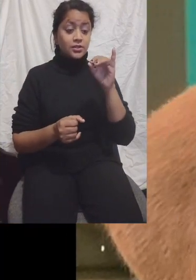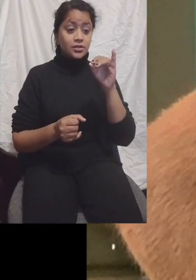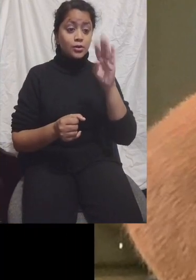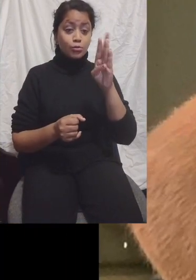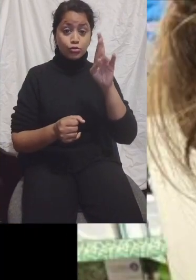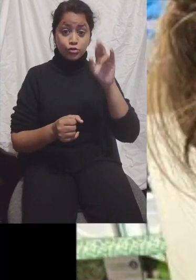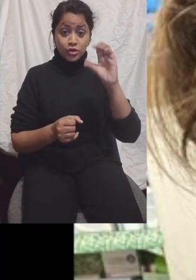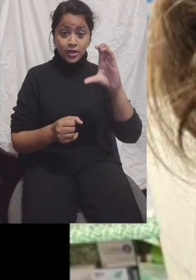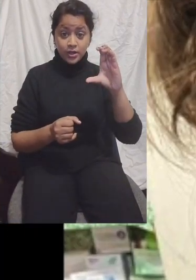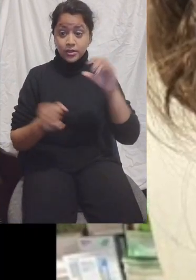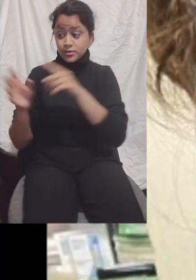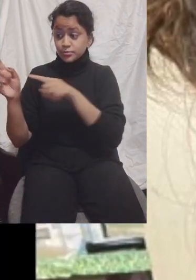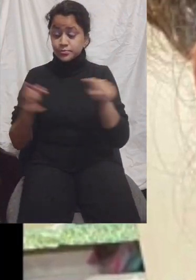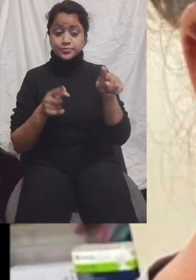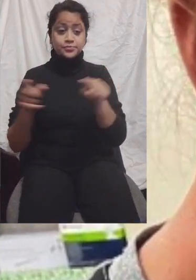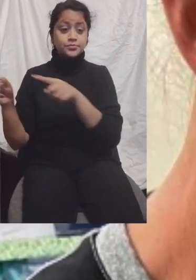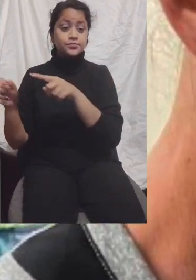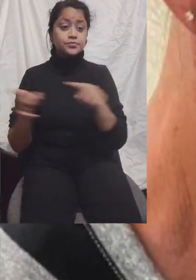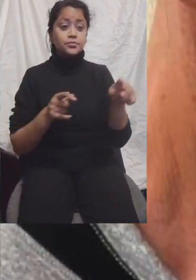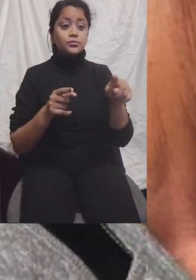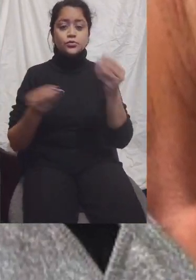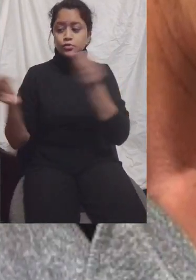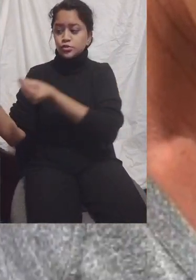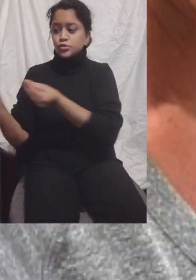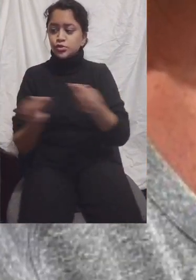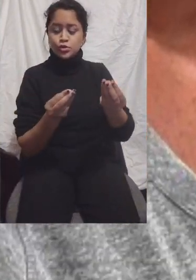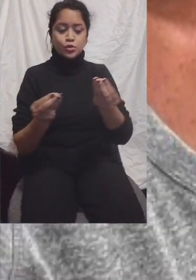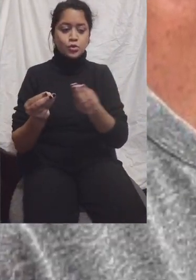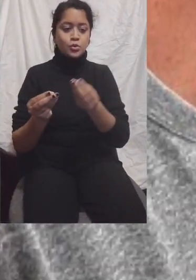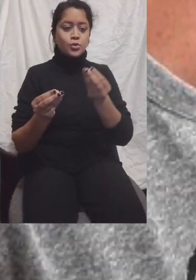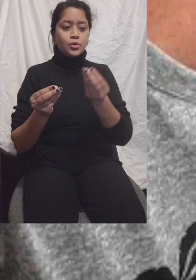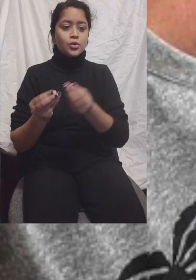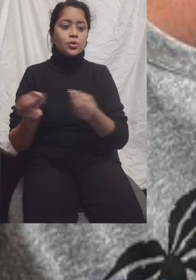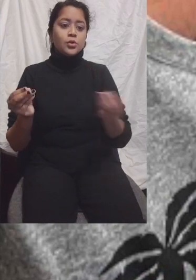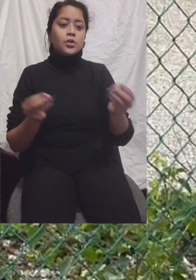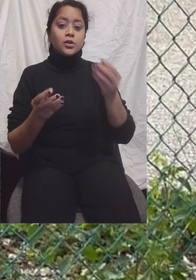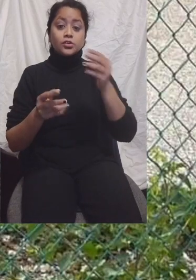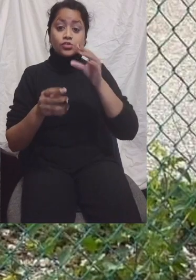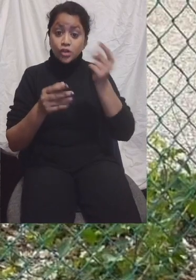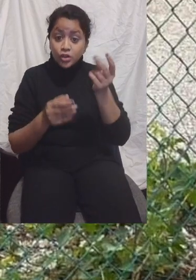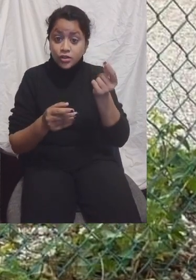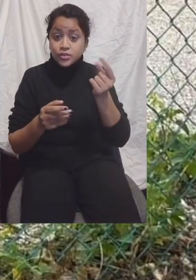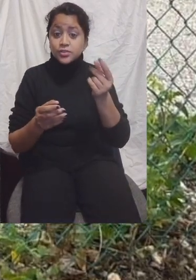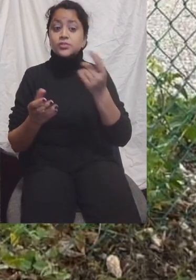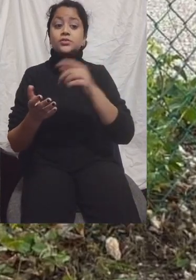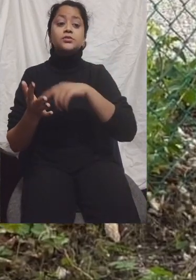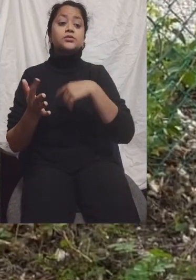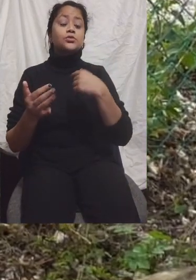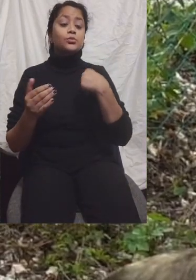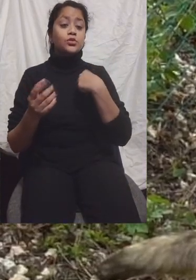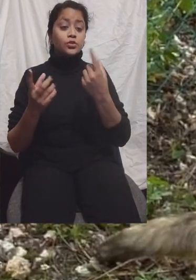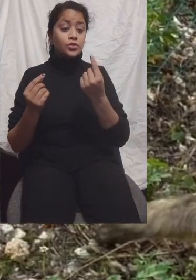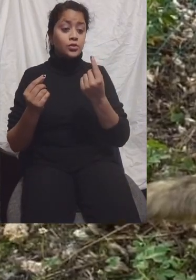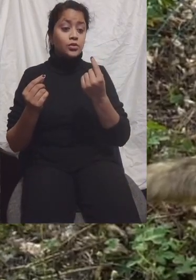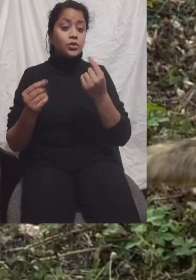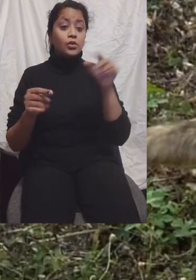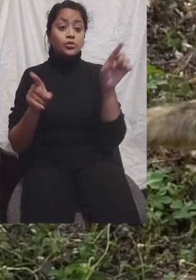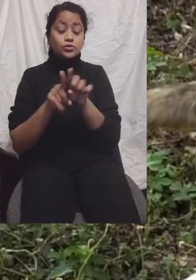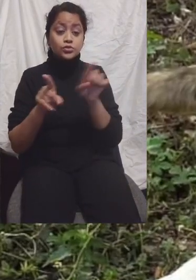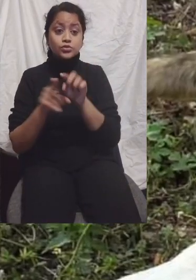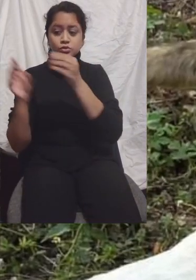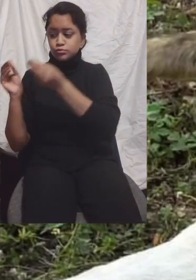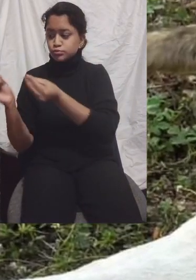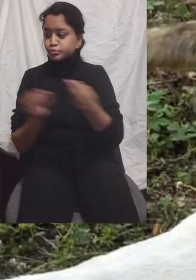supplies. And then finally, transporting medical and general supplies. We rely again on Grand Cayman to supply us with all of